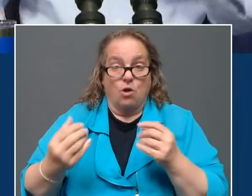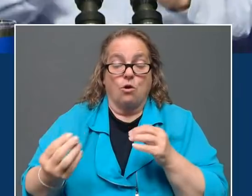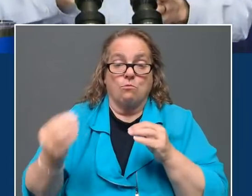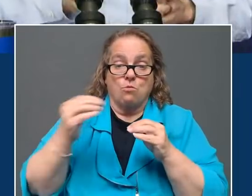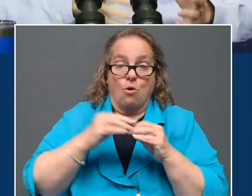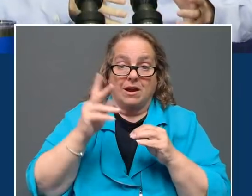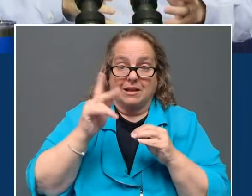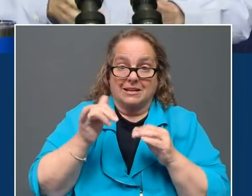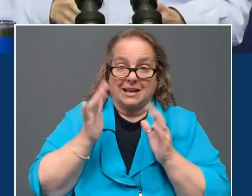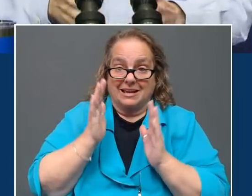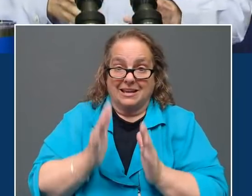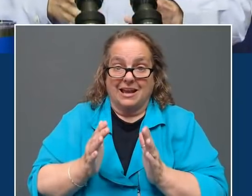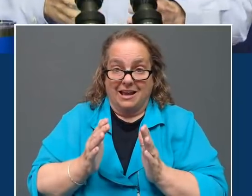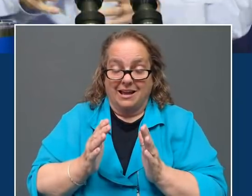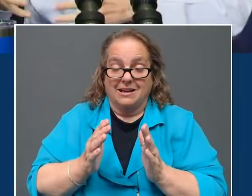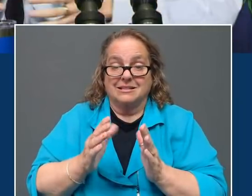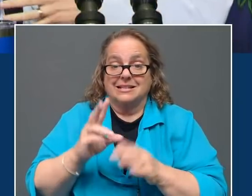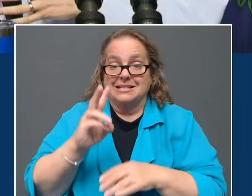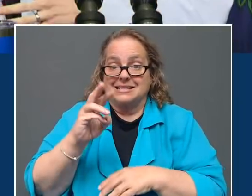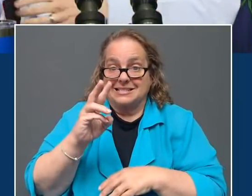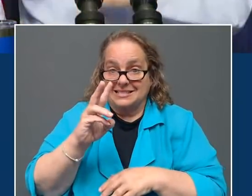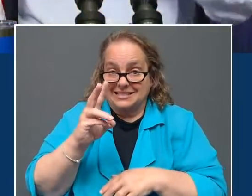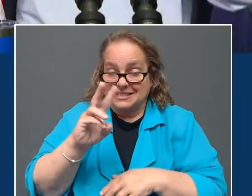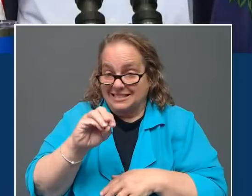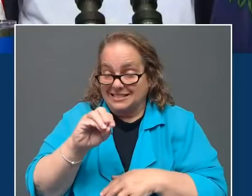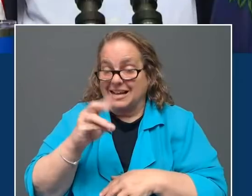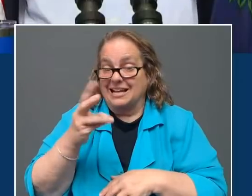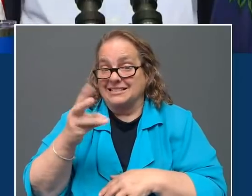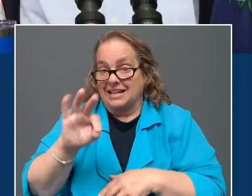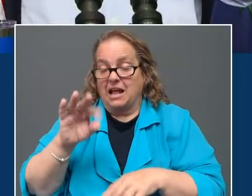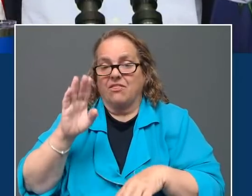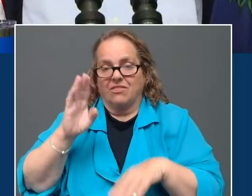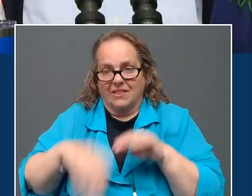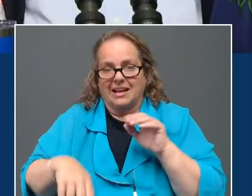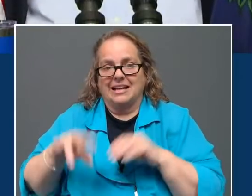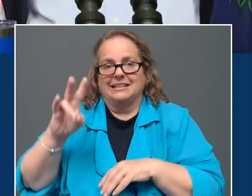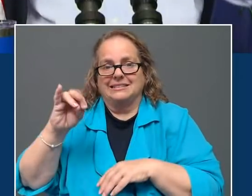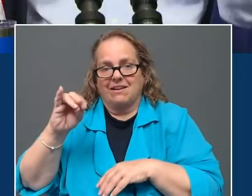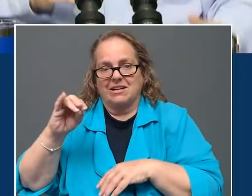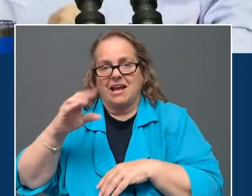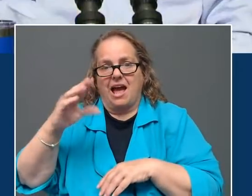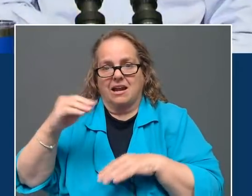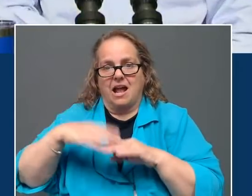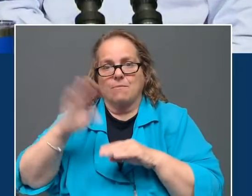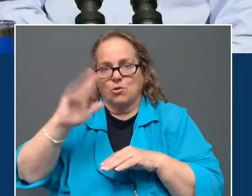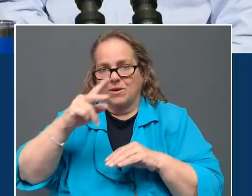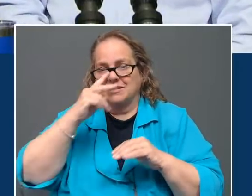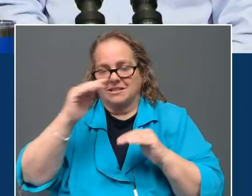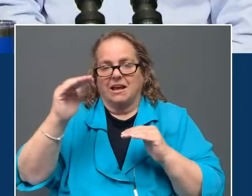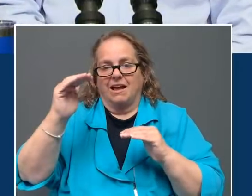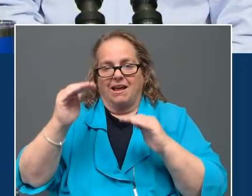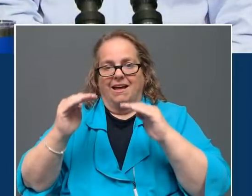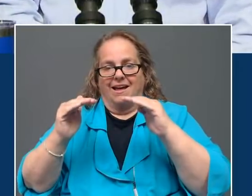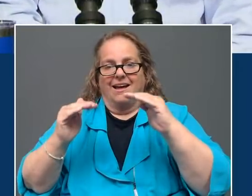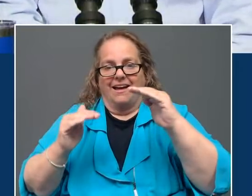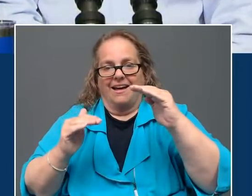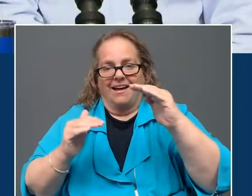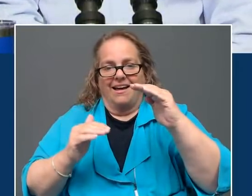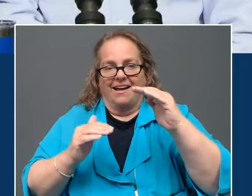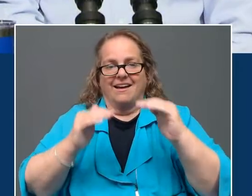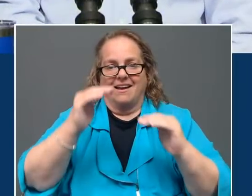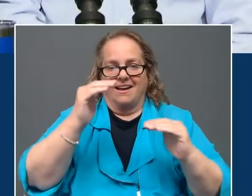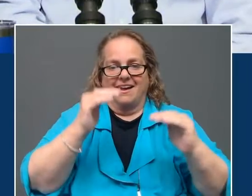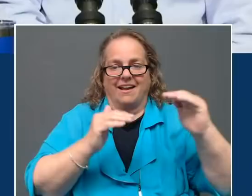Kentuckians, 60 to 69 than there are 70 and up. So we will see these eventually change. Given the way that we've